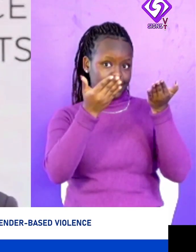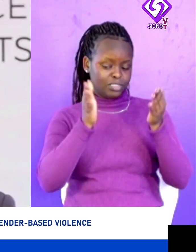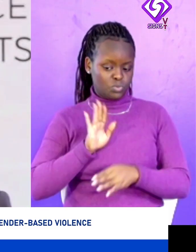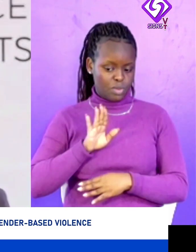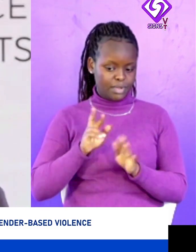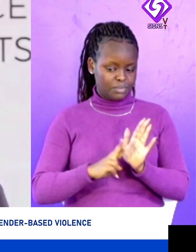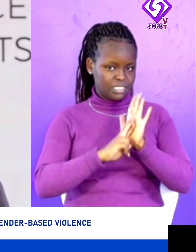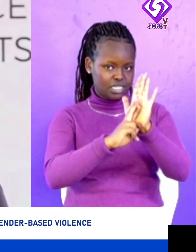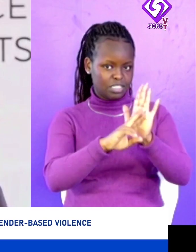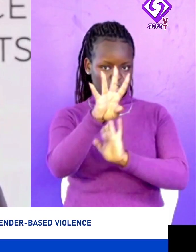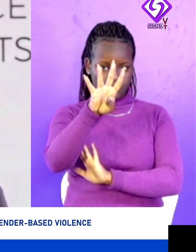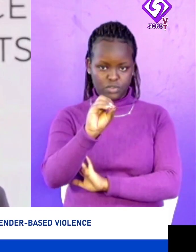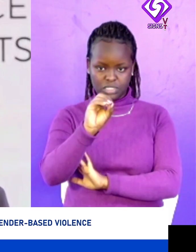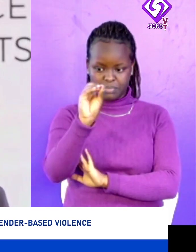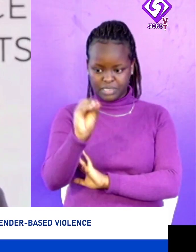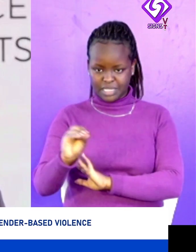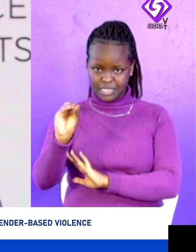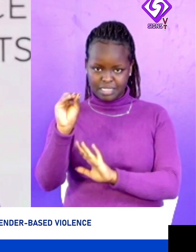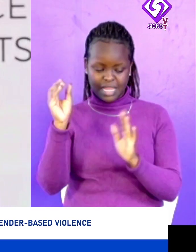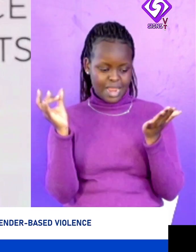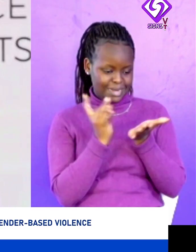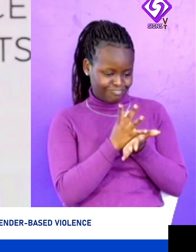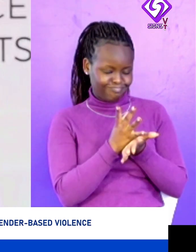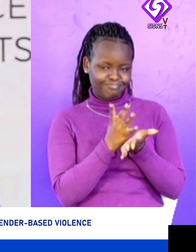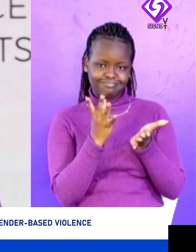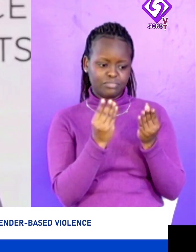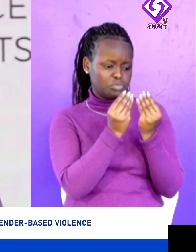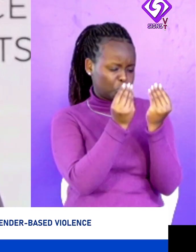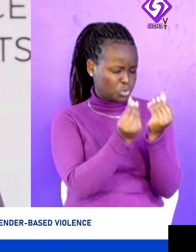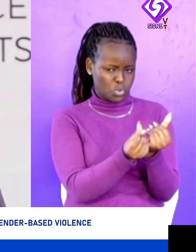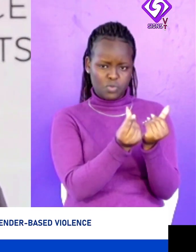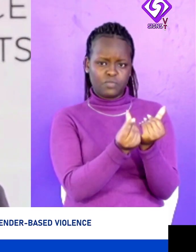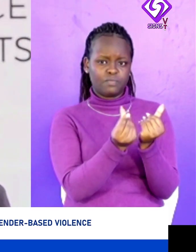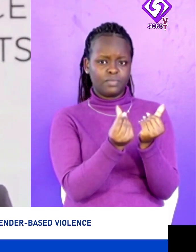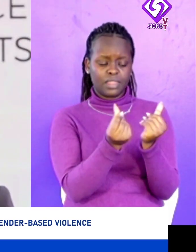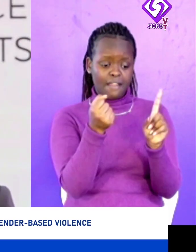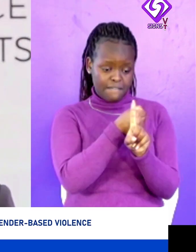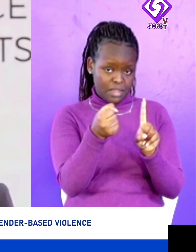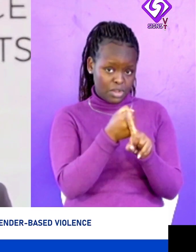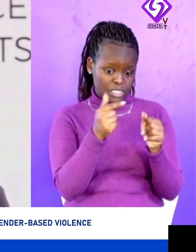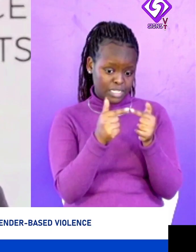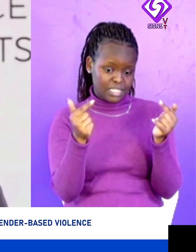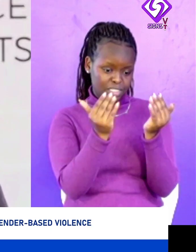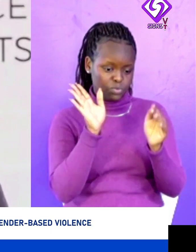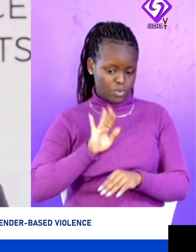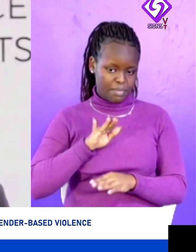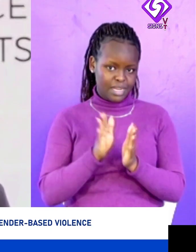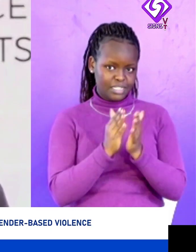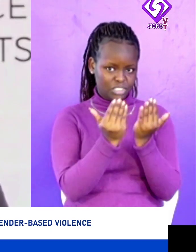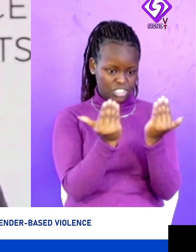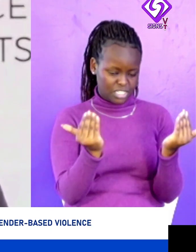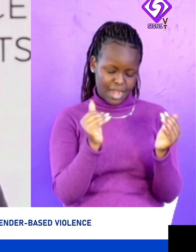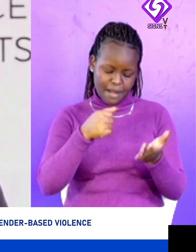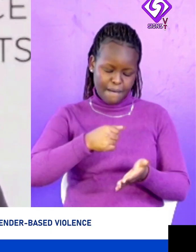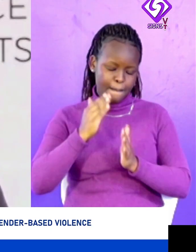by 40%, eliminate violence against women and children, and ensure gender data drives planning and budgeting at every